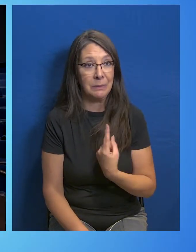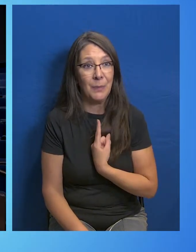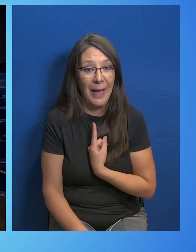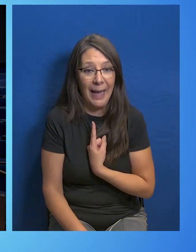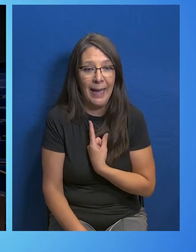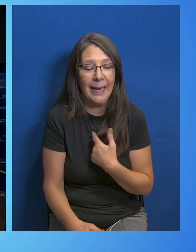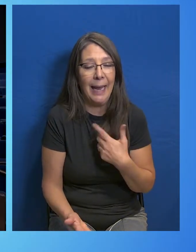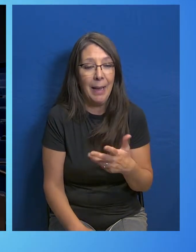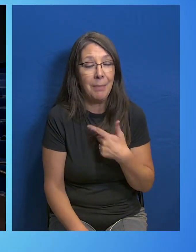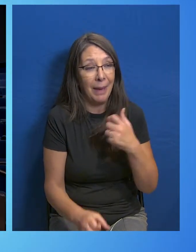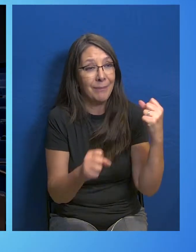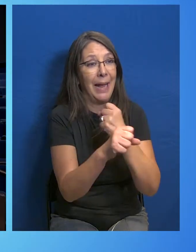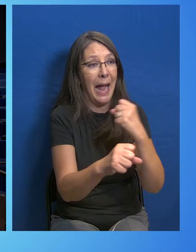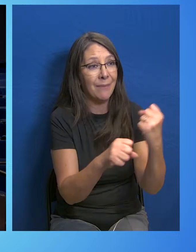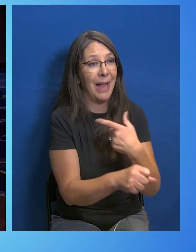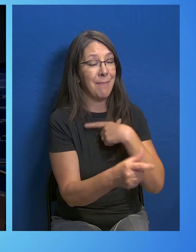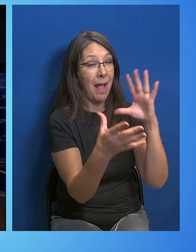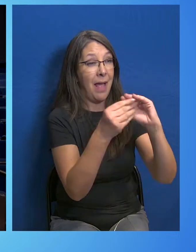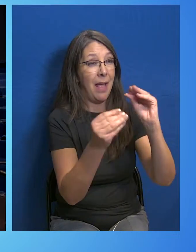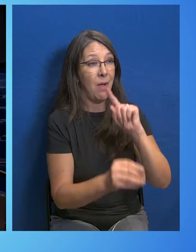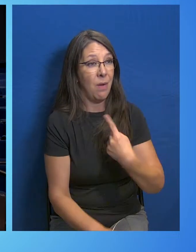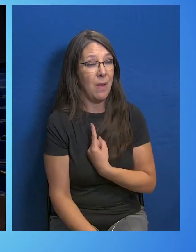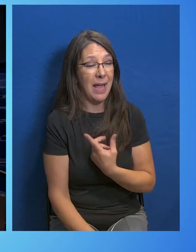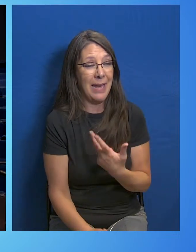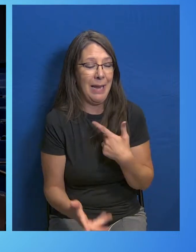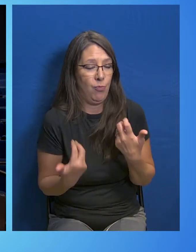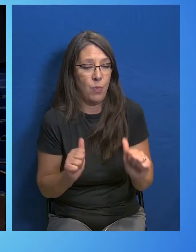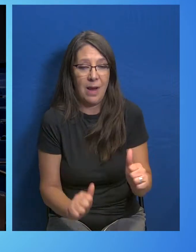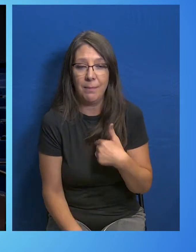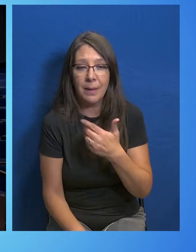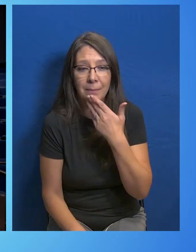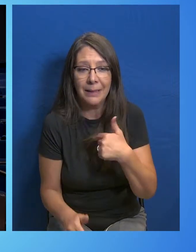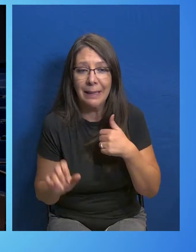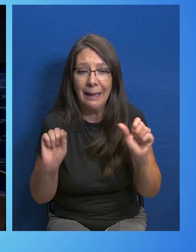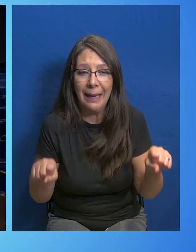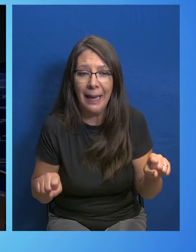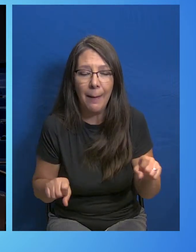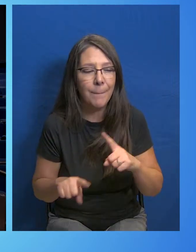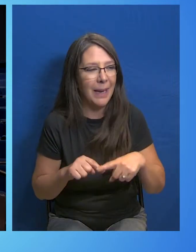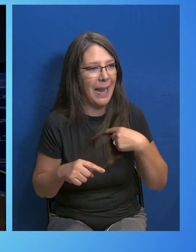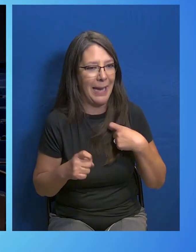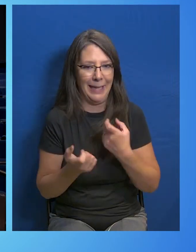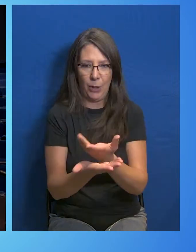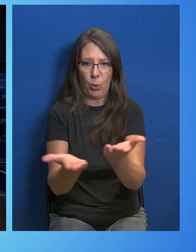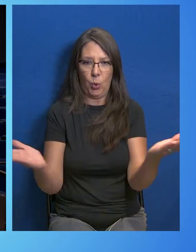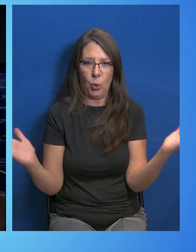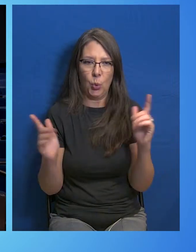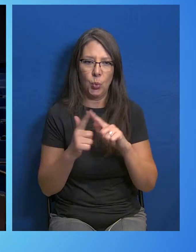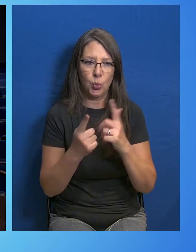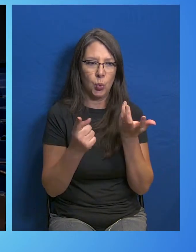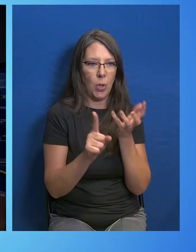do what I can, but I need everybody's help here.